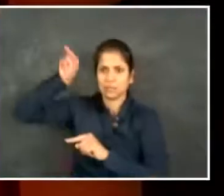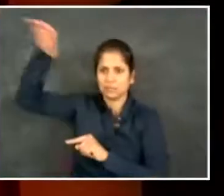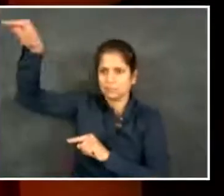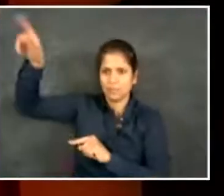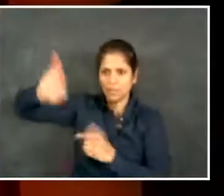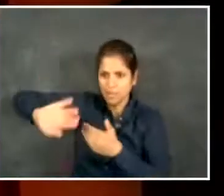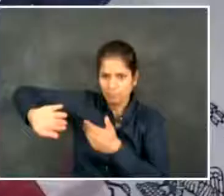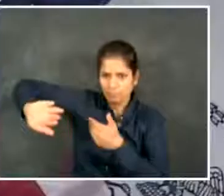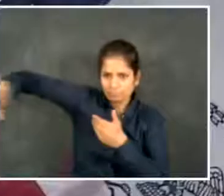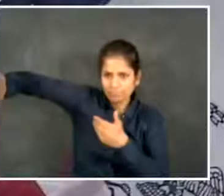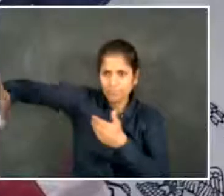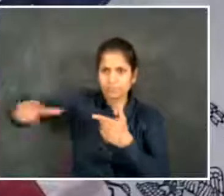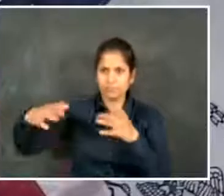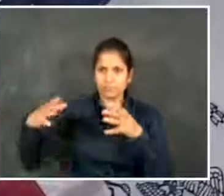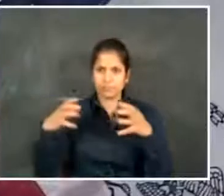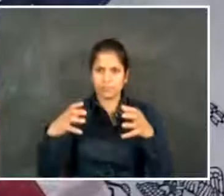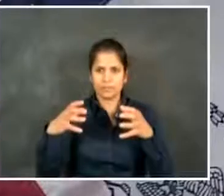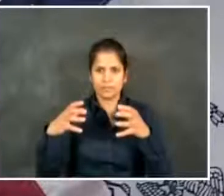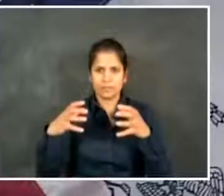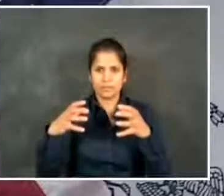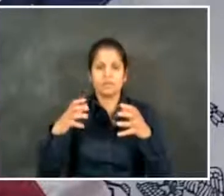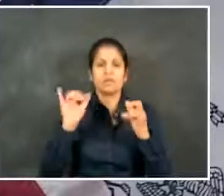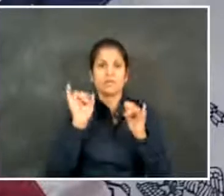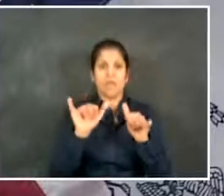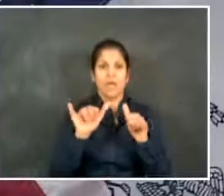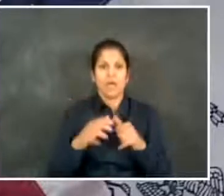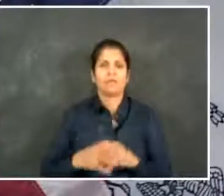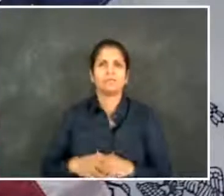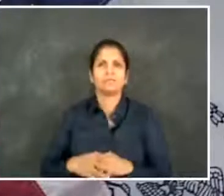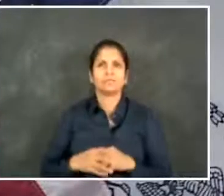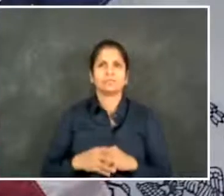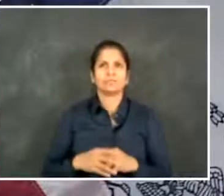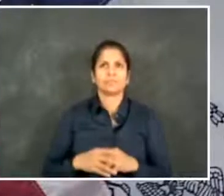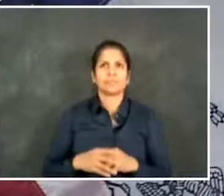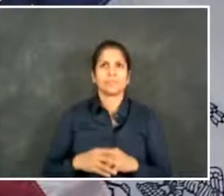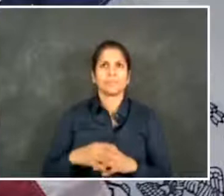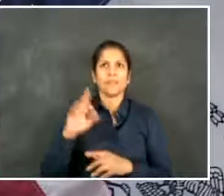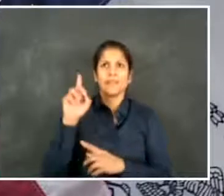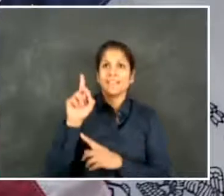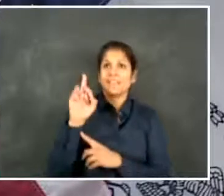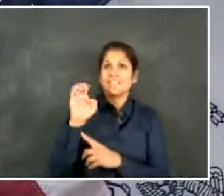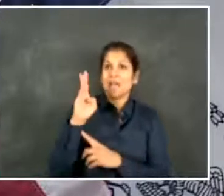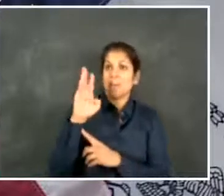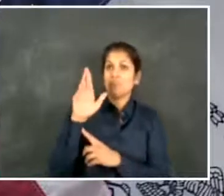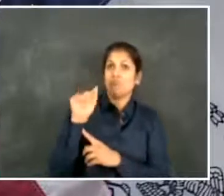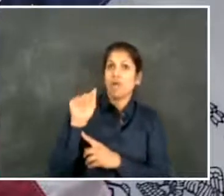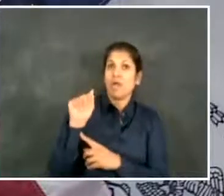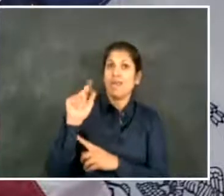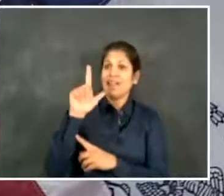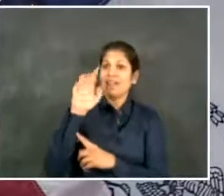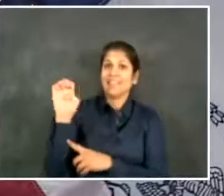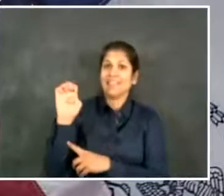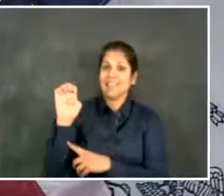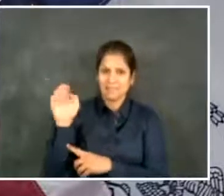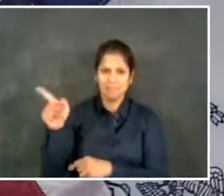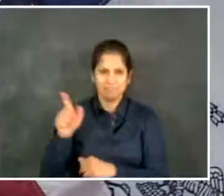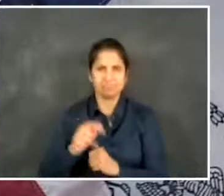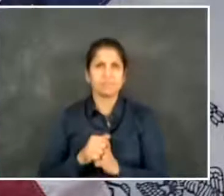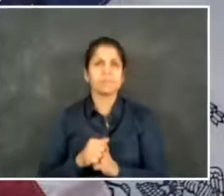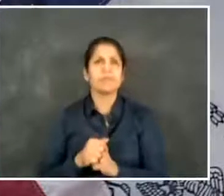Next, we have Deborah Lee from Manhattan Times and Bronx Free Press. Hey, good morning, everyone.